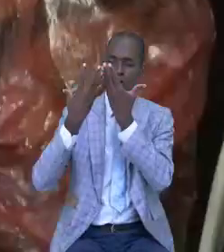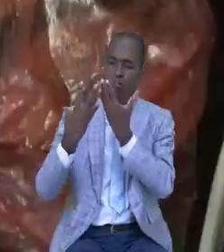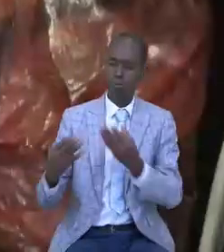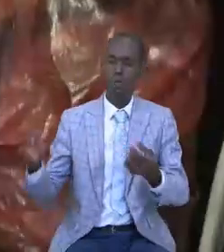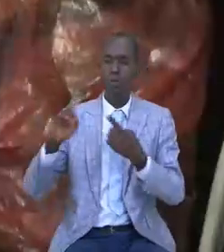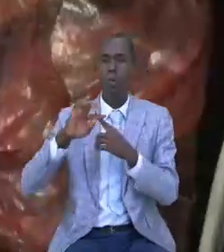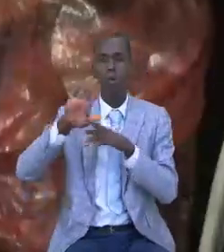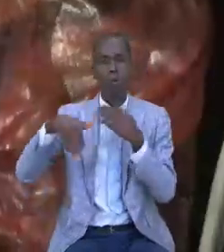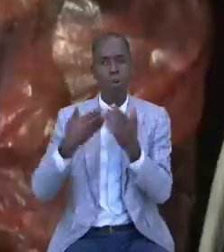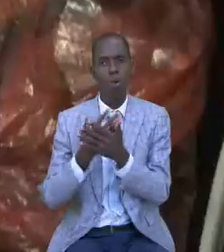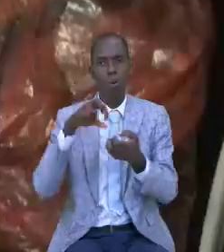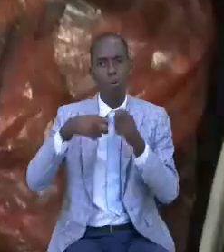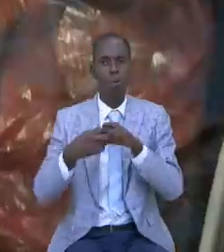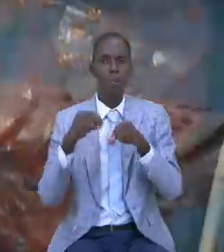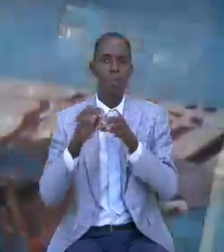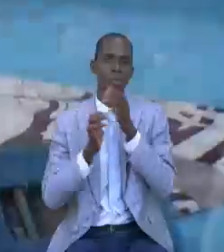Jesus' name.